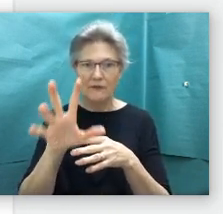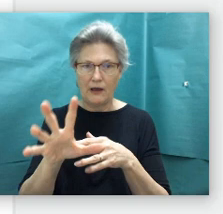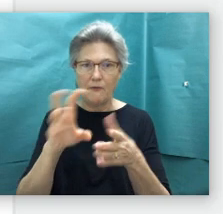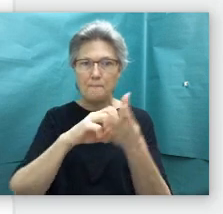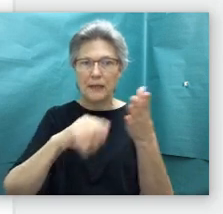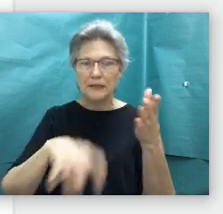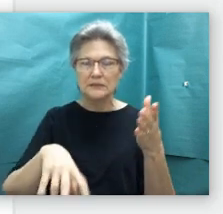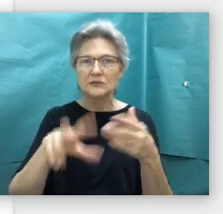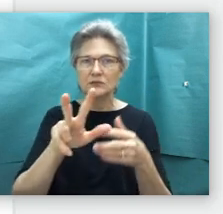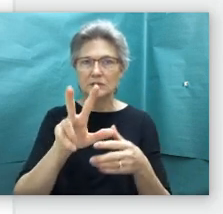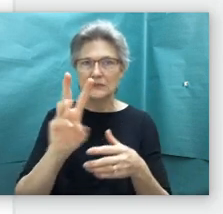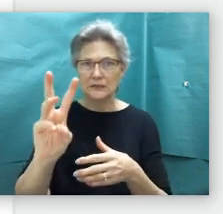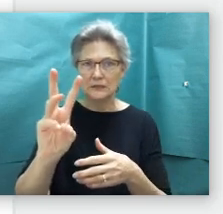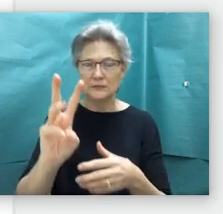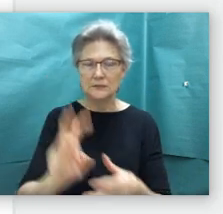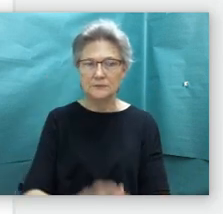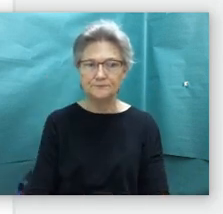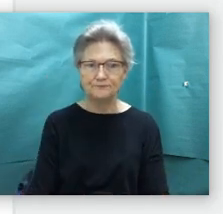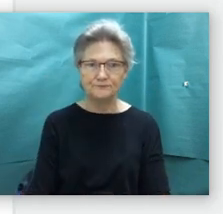375